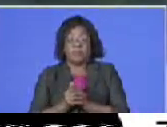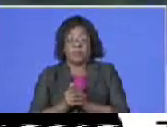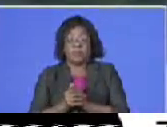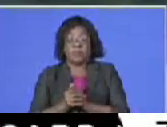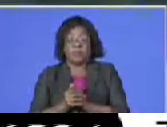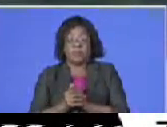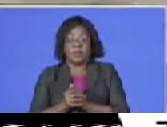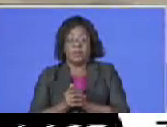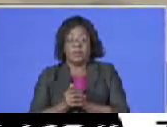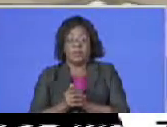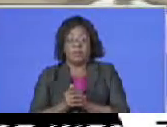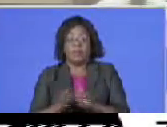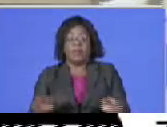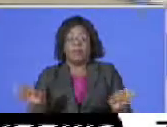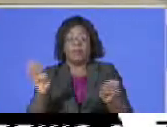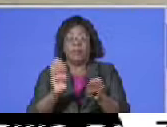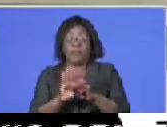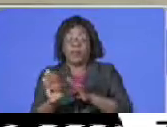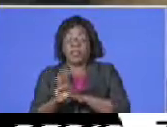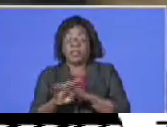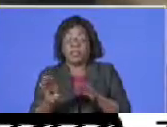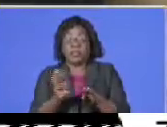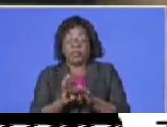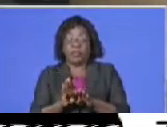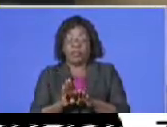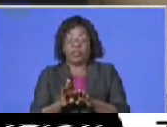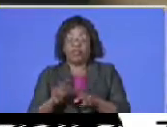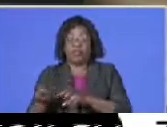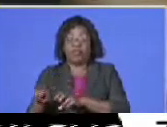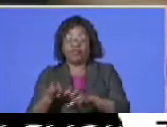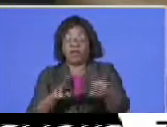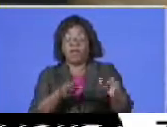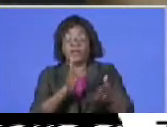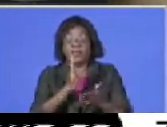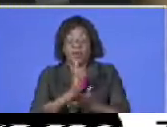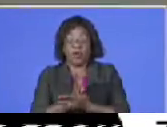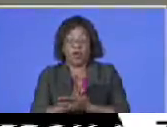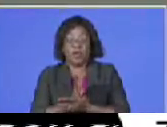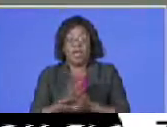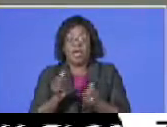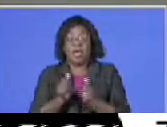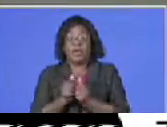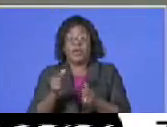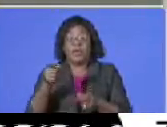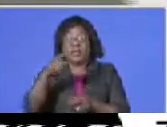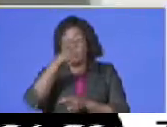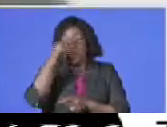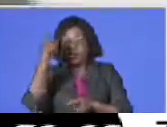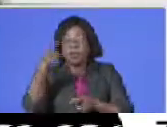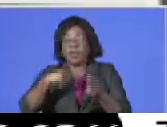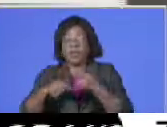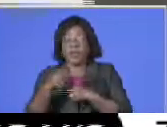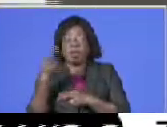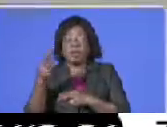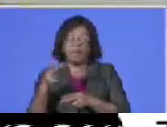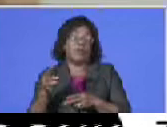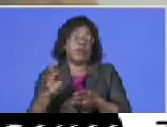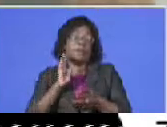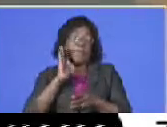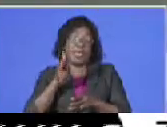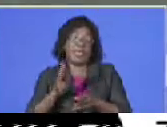Borders are closed, travel has ceased. And with the summer months coming up, it would have been a busy time for the travel